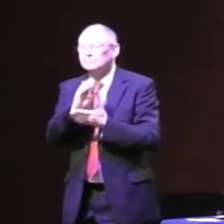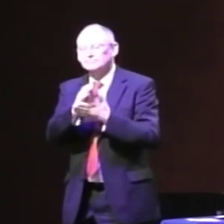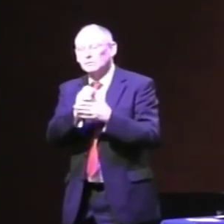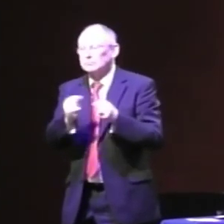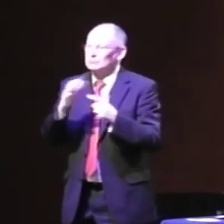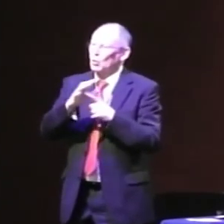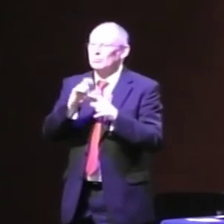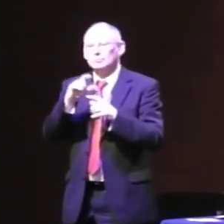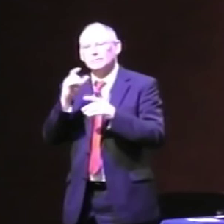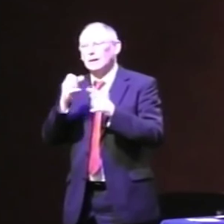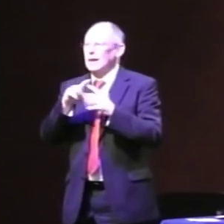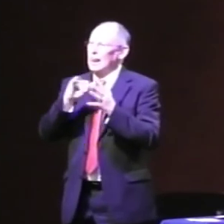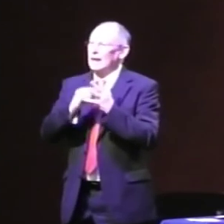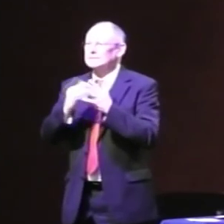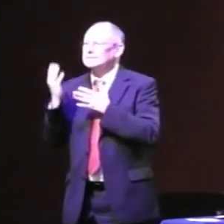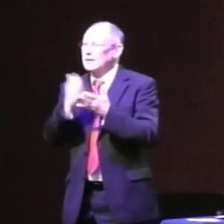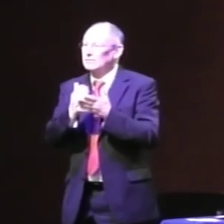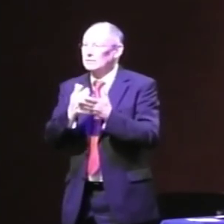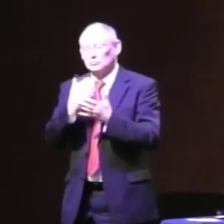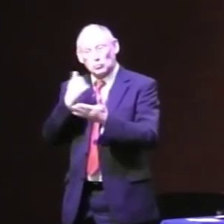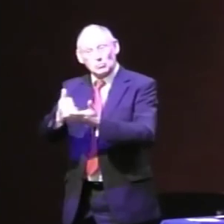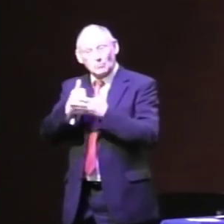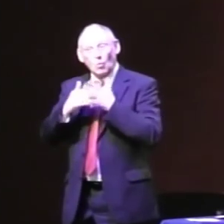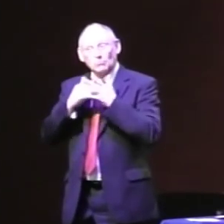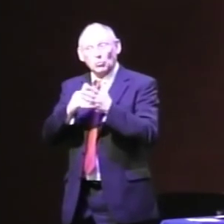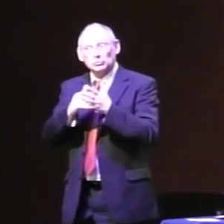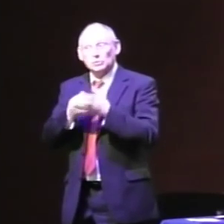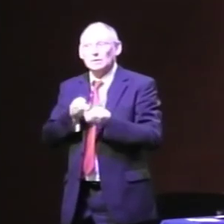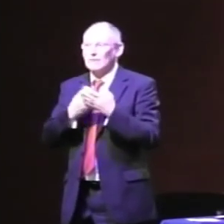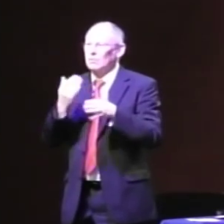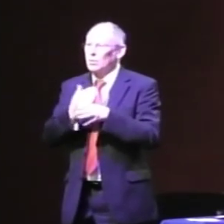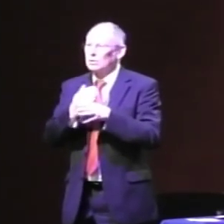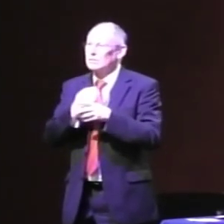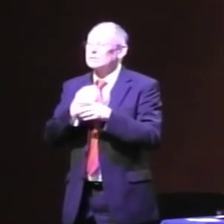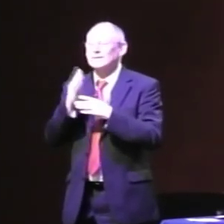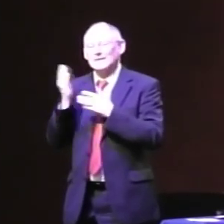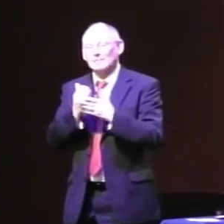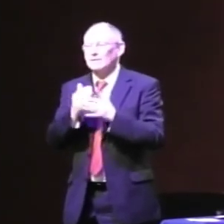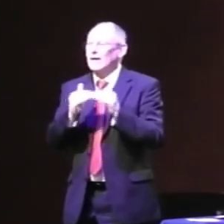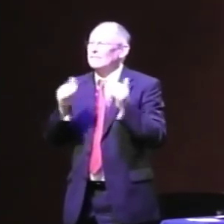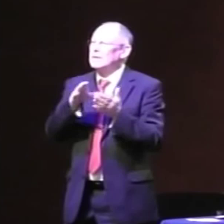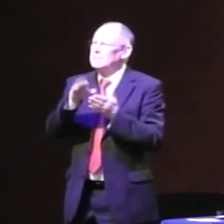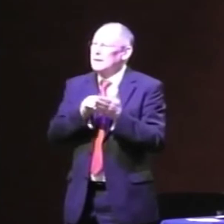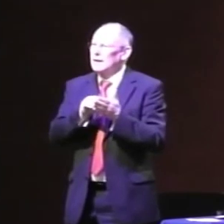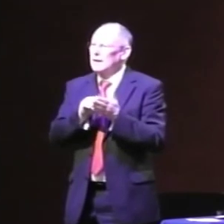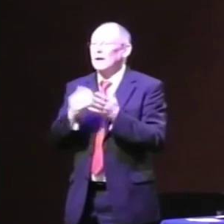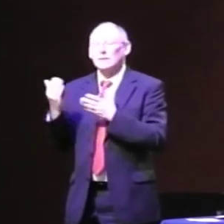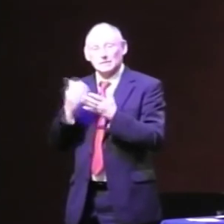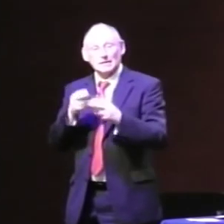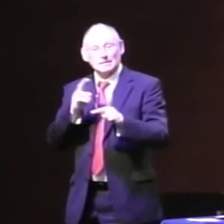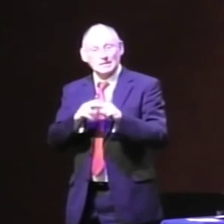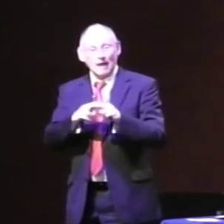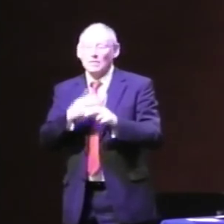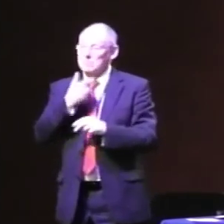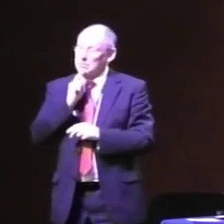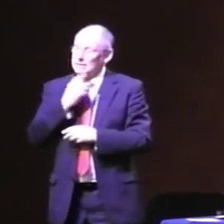service. Support this motion and let us give the workers in the ambulance service a fair pay and a service that the staff and the public